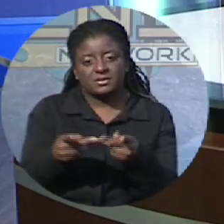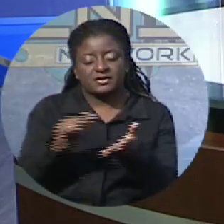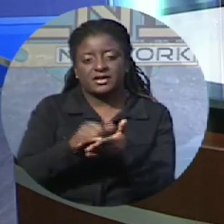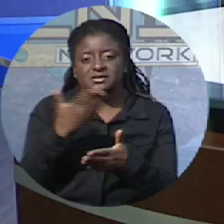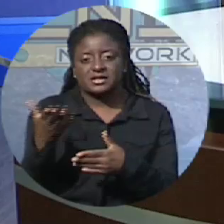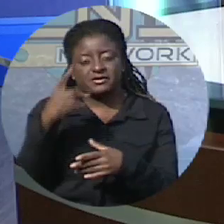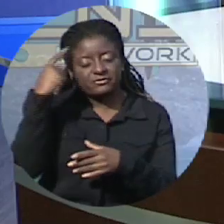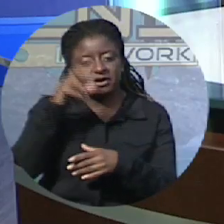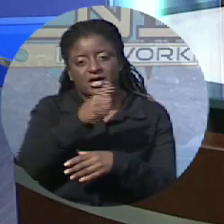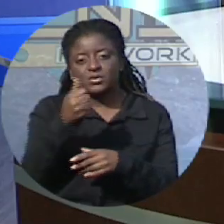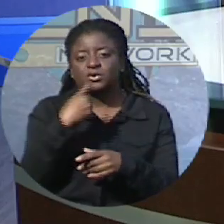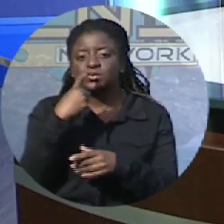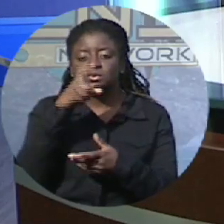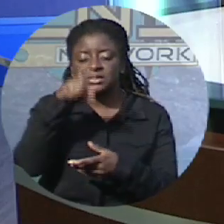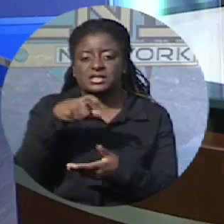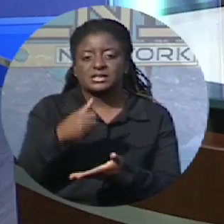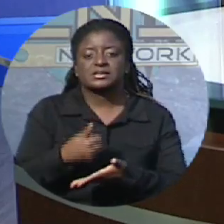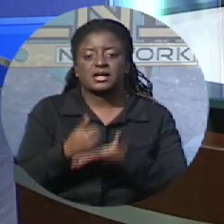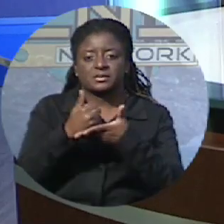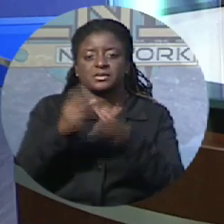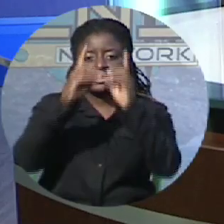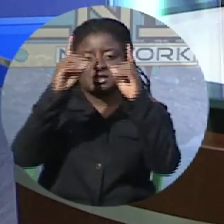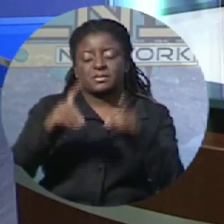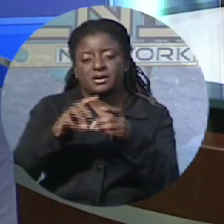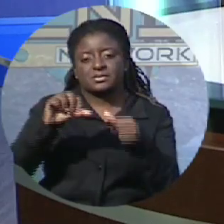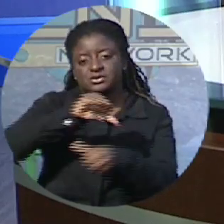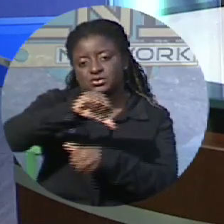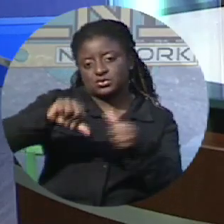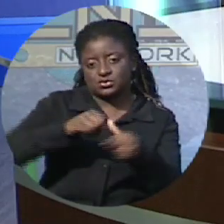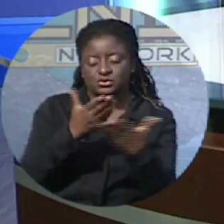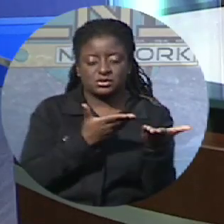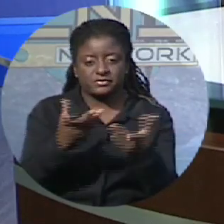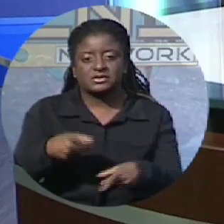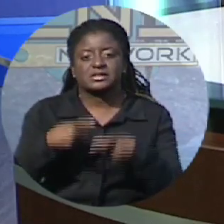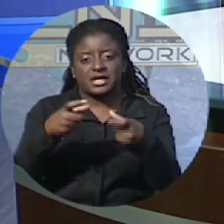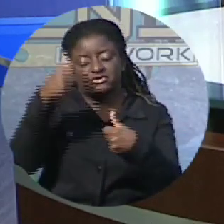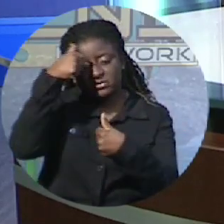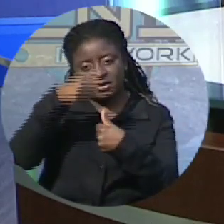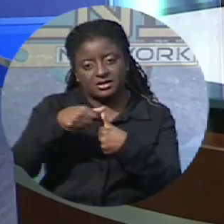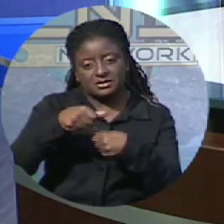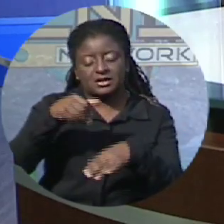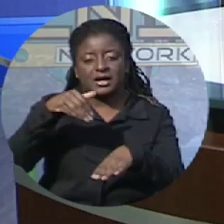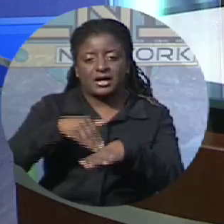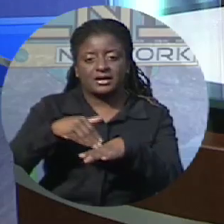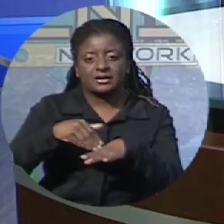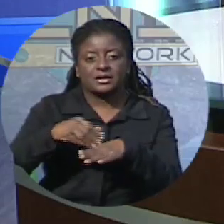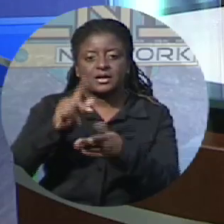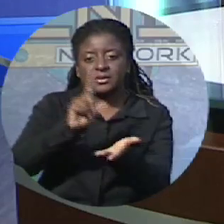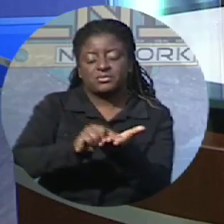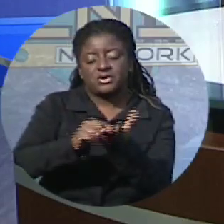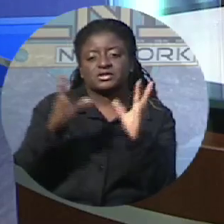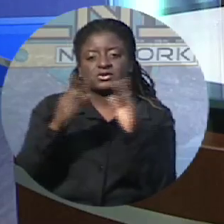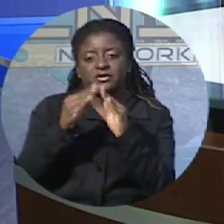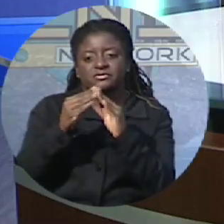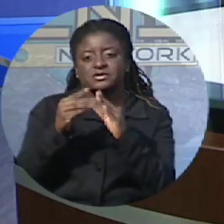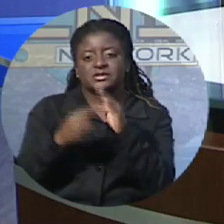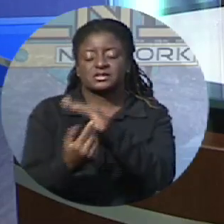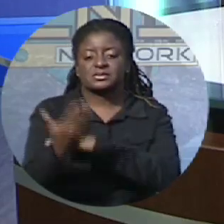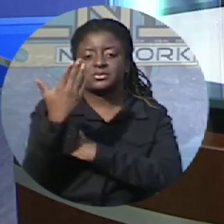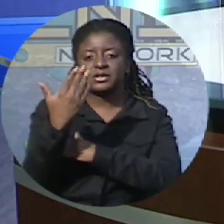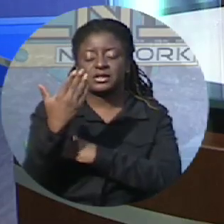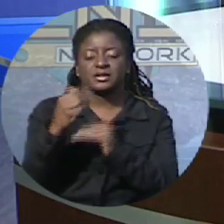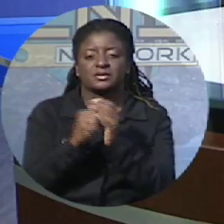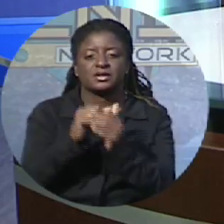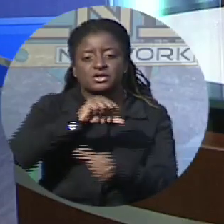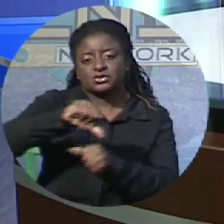help. Now, the Department of Social Services has issued the reminder. They held a press conference this morning at their headquarters at the Post Office building.